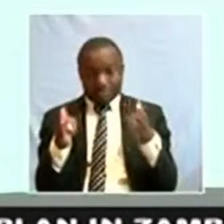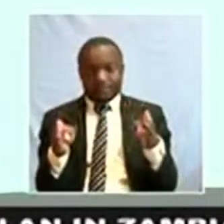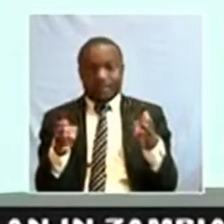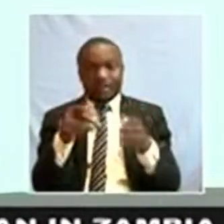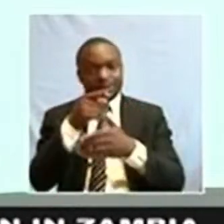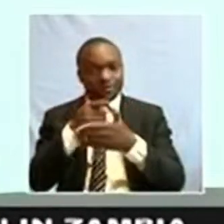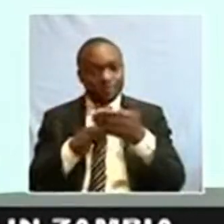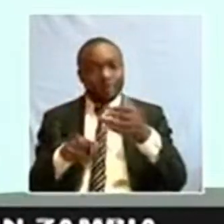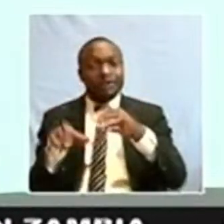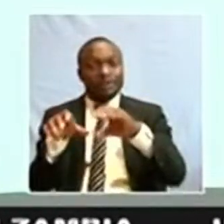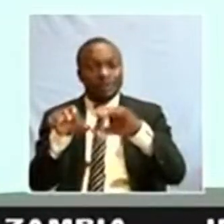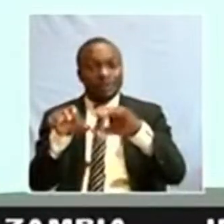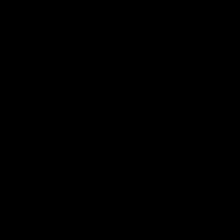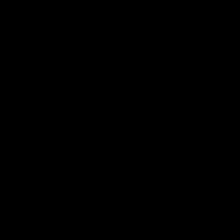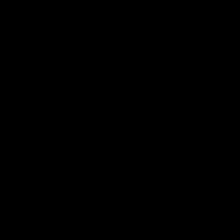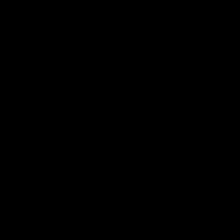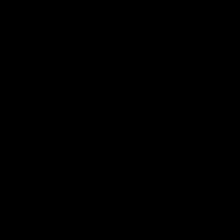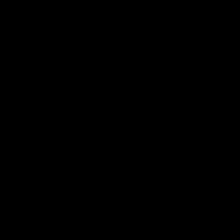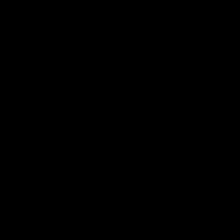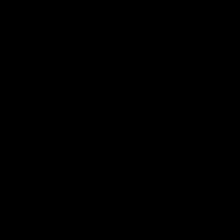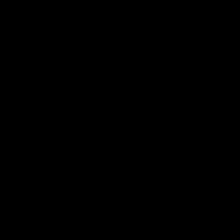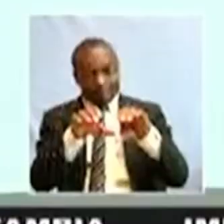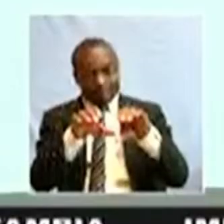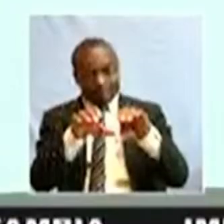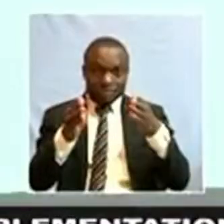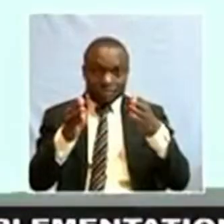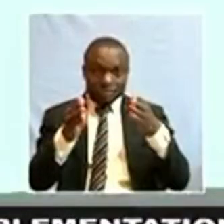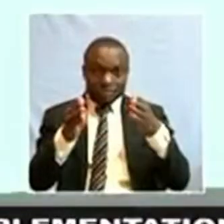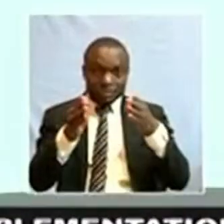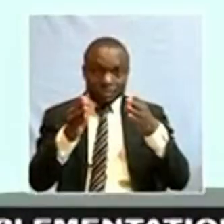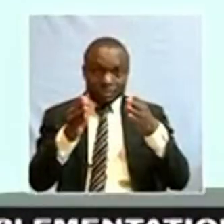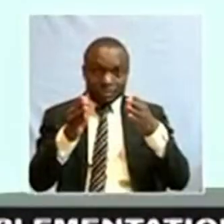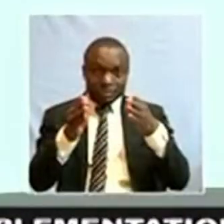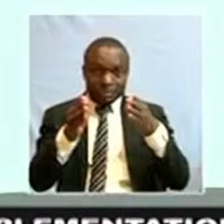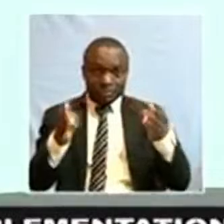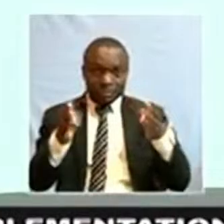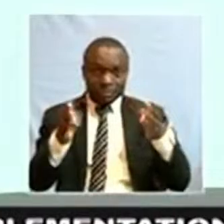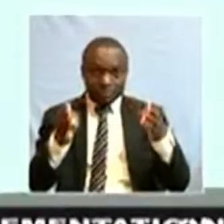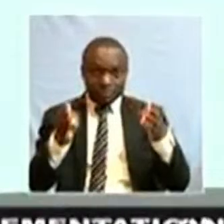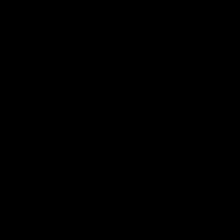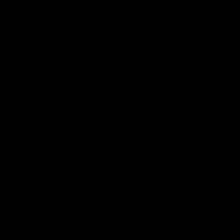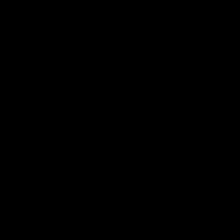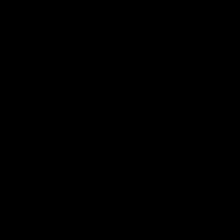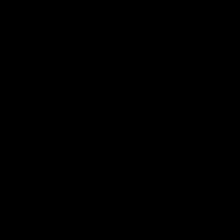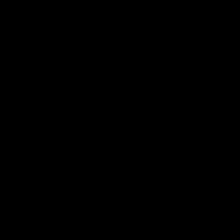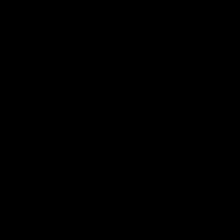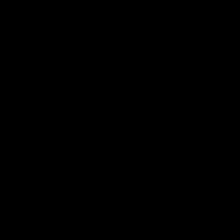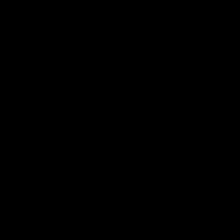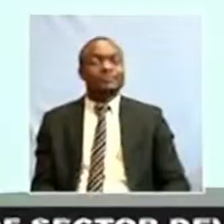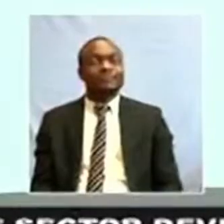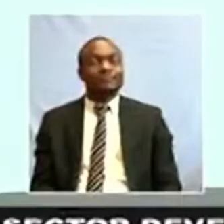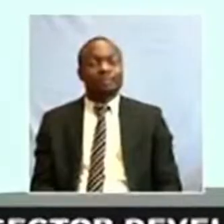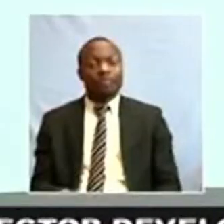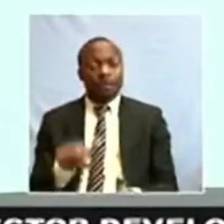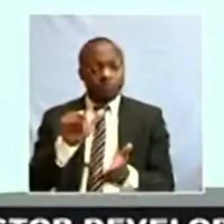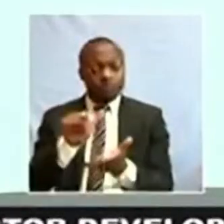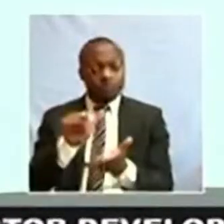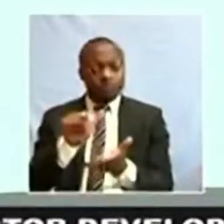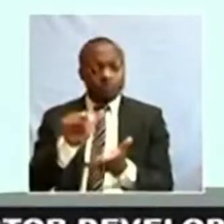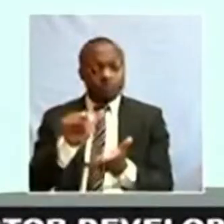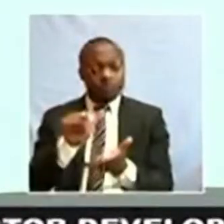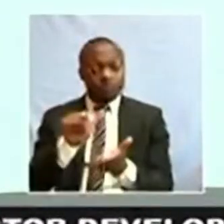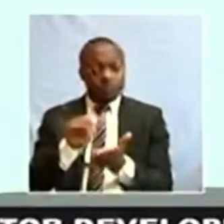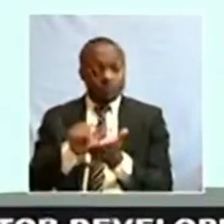what are we doing about to devolved functions? For Lusaka,